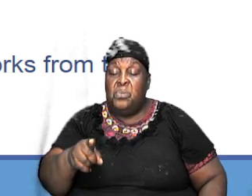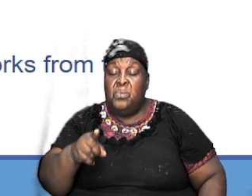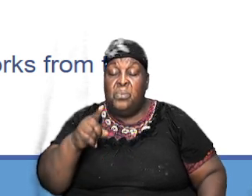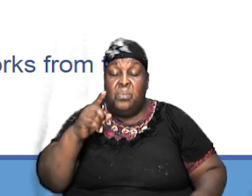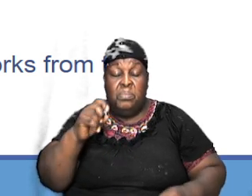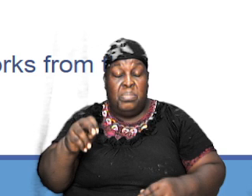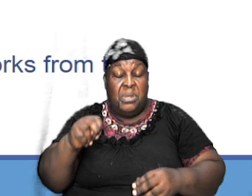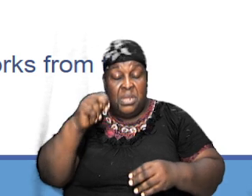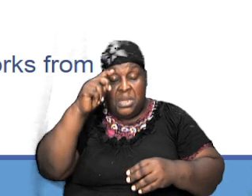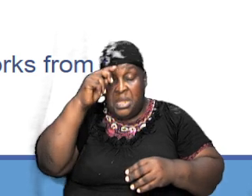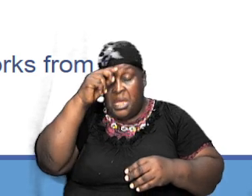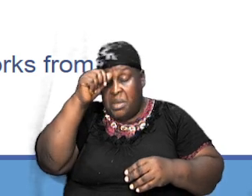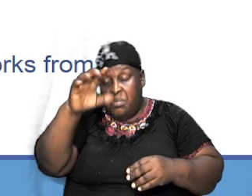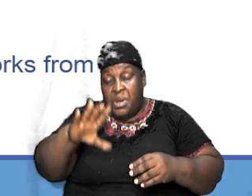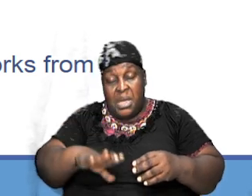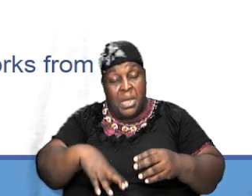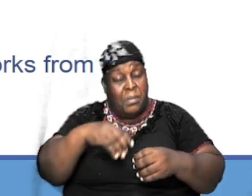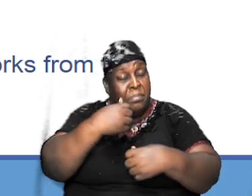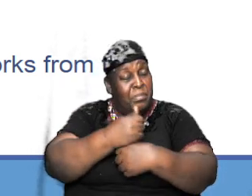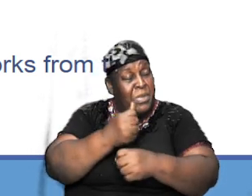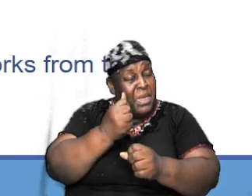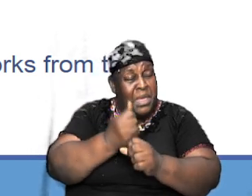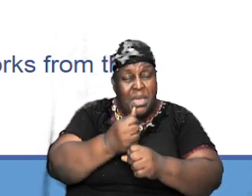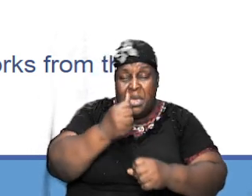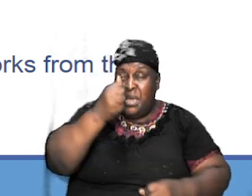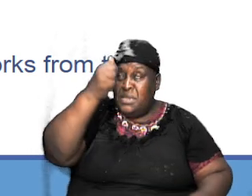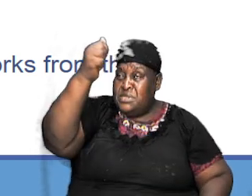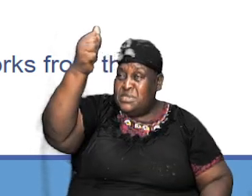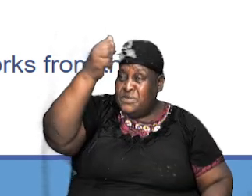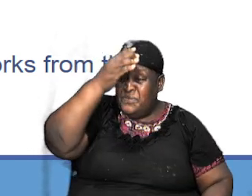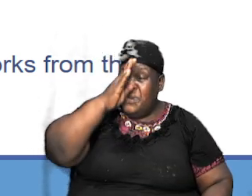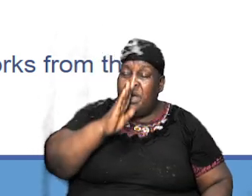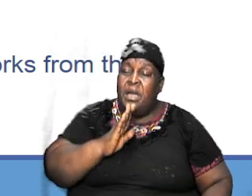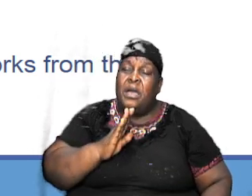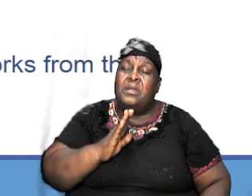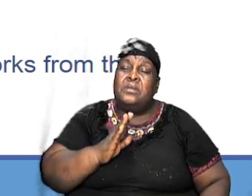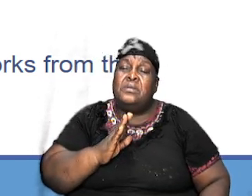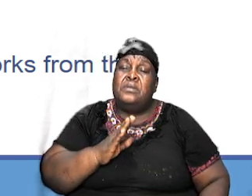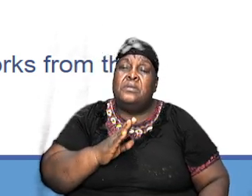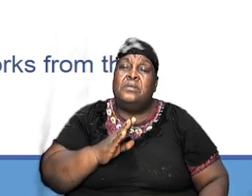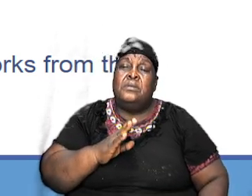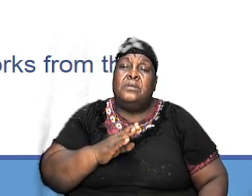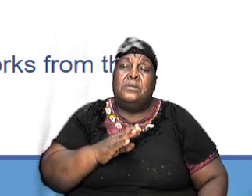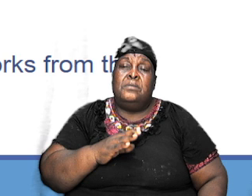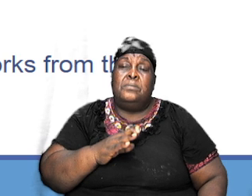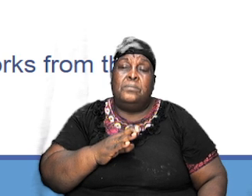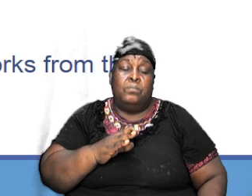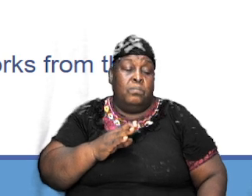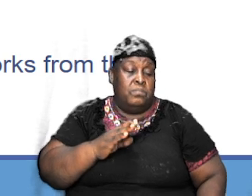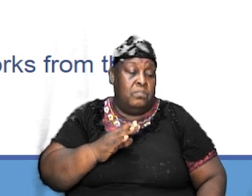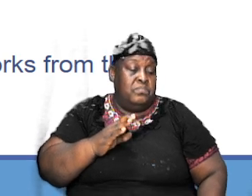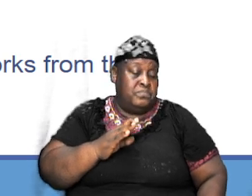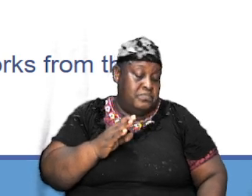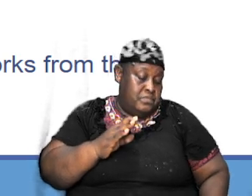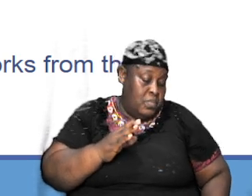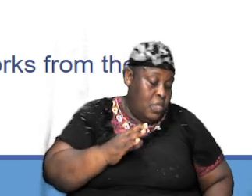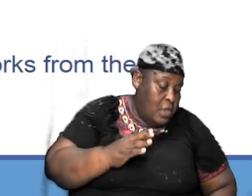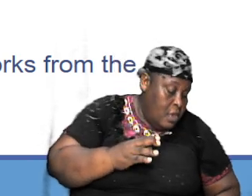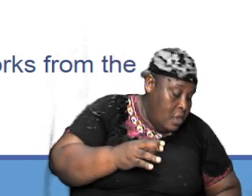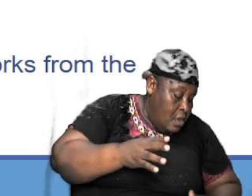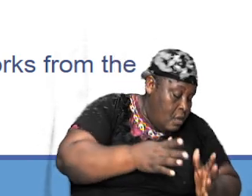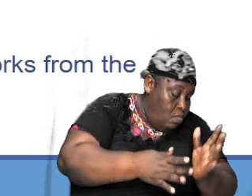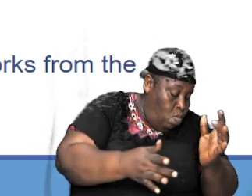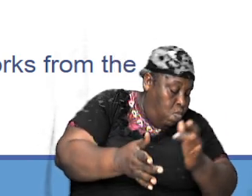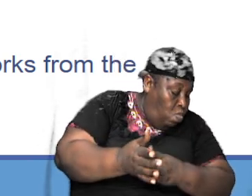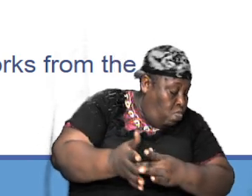man is making yourself God. So that is, again, Jesus